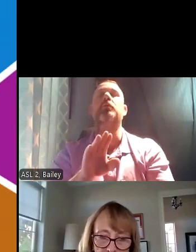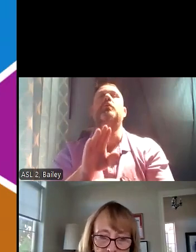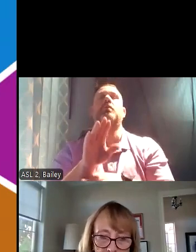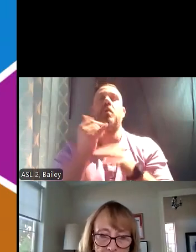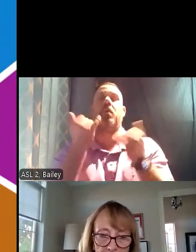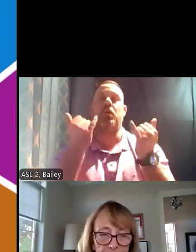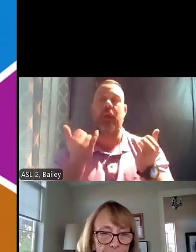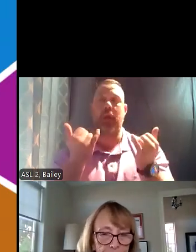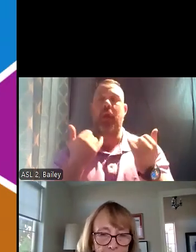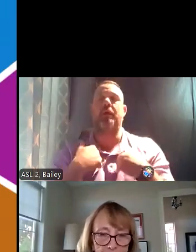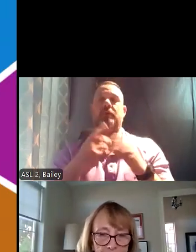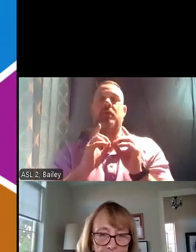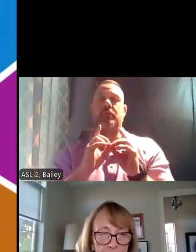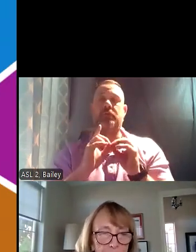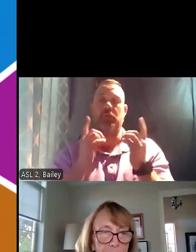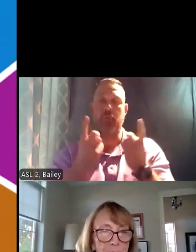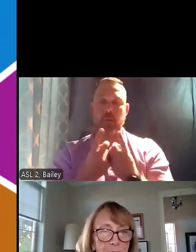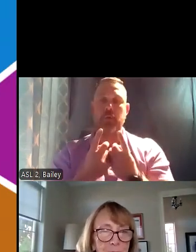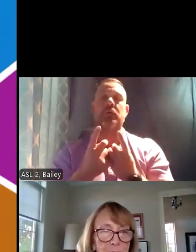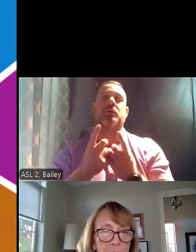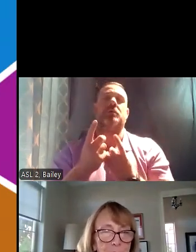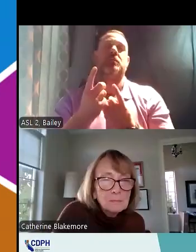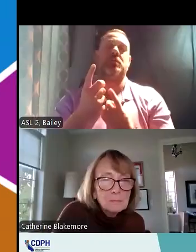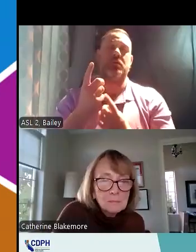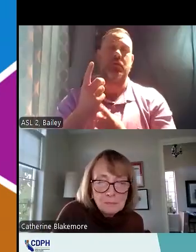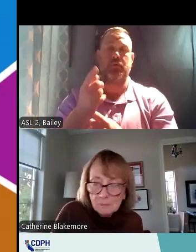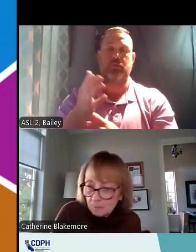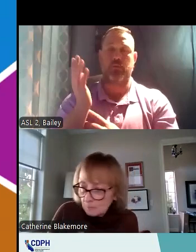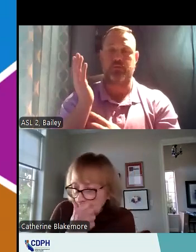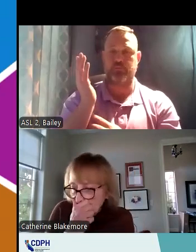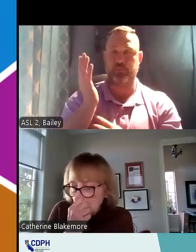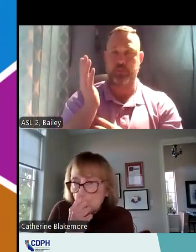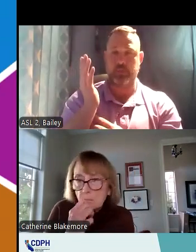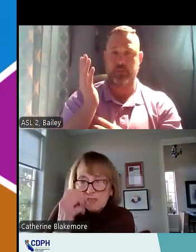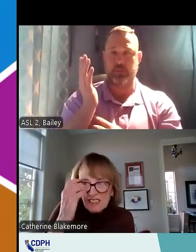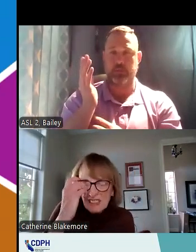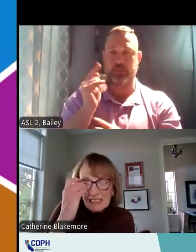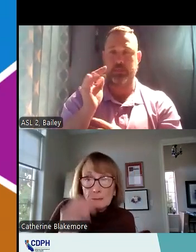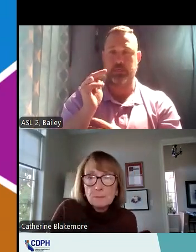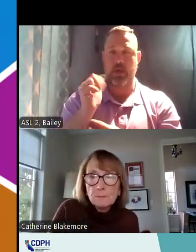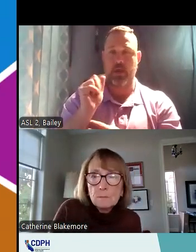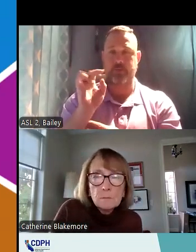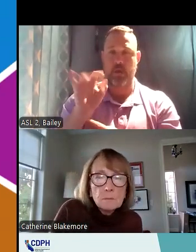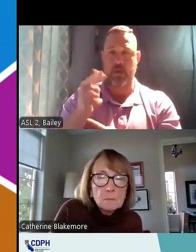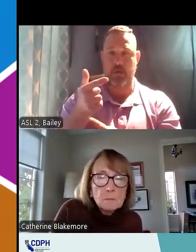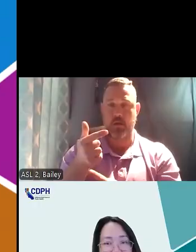Now we have the Department of Public Health, Tina Fung, presenting Alzheimer's disease program update. Take it